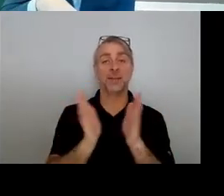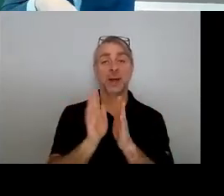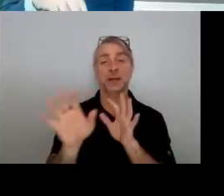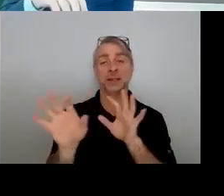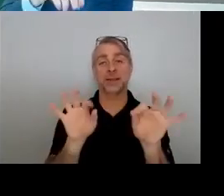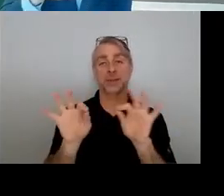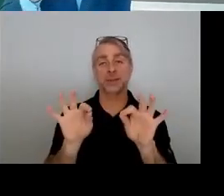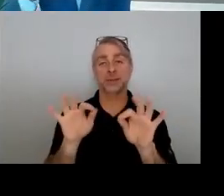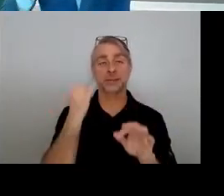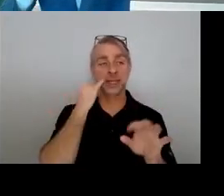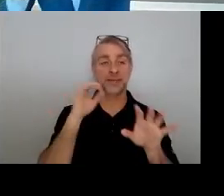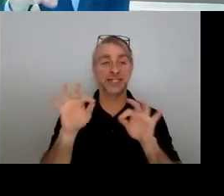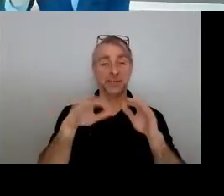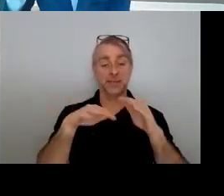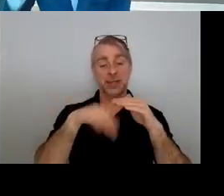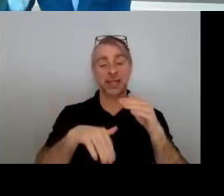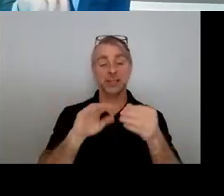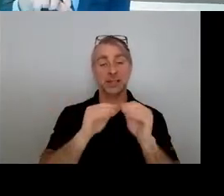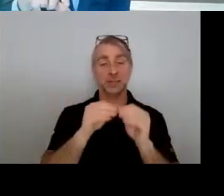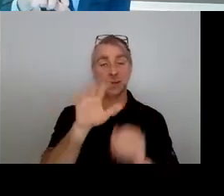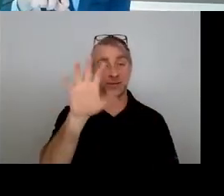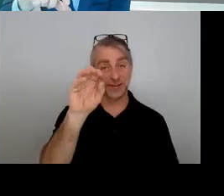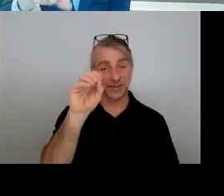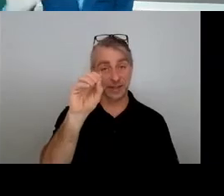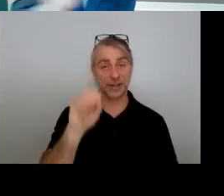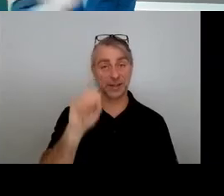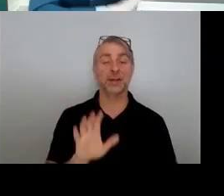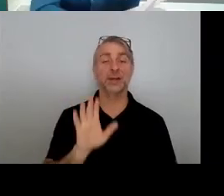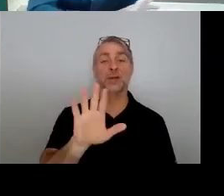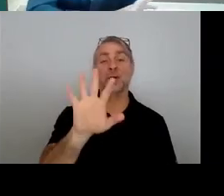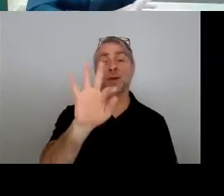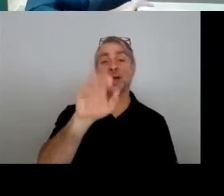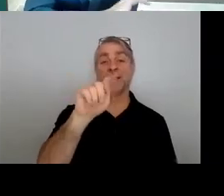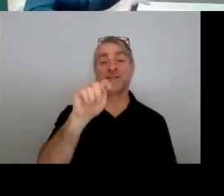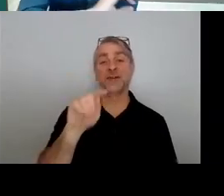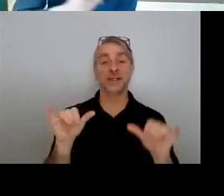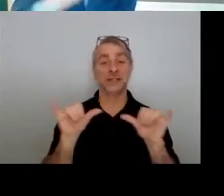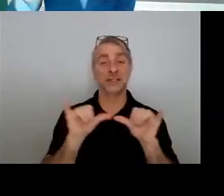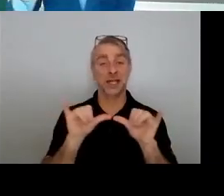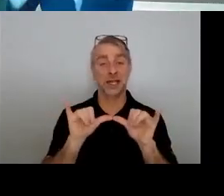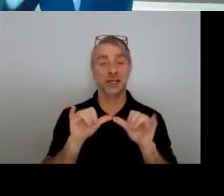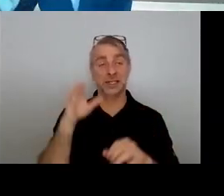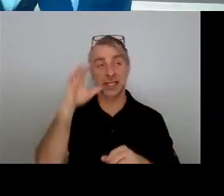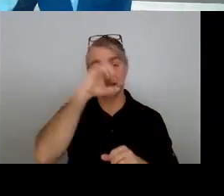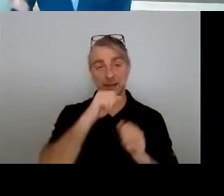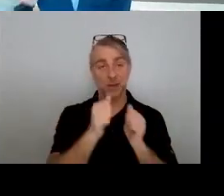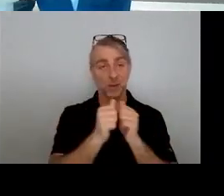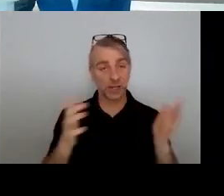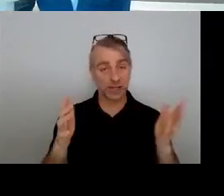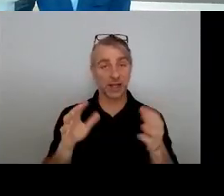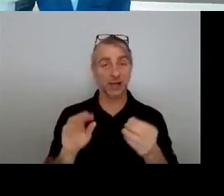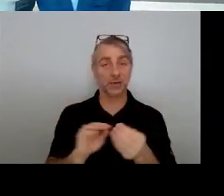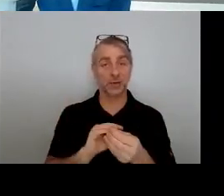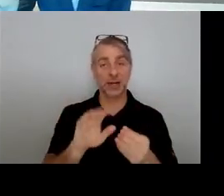than 50, the effect size that you'd estimate without the bias correction is just a little bit too